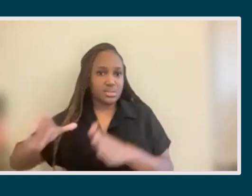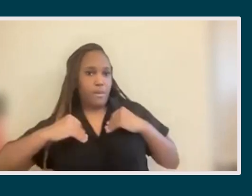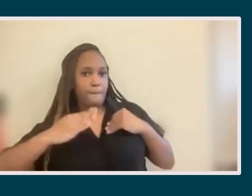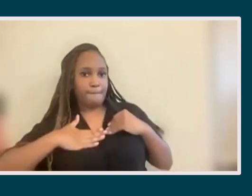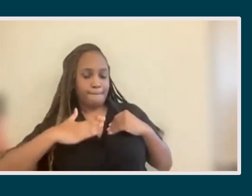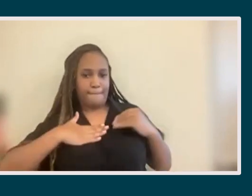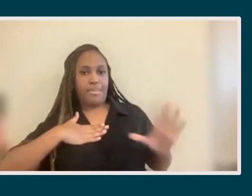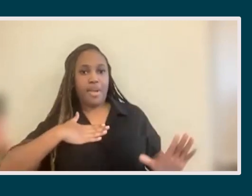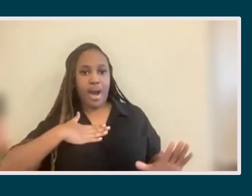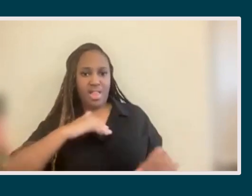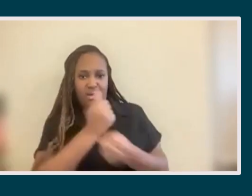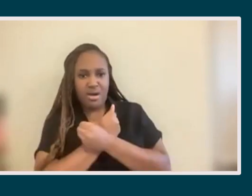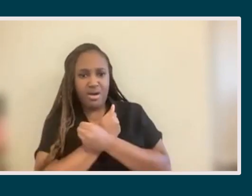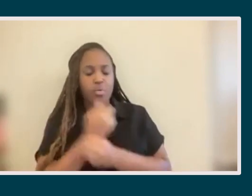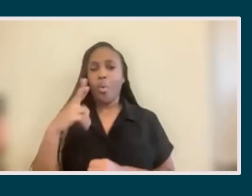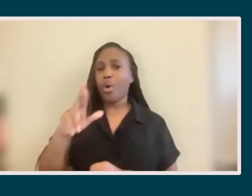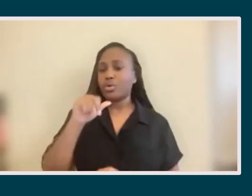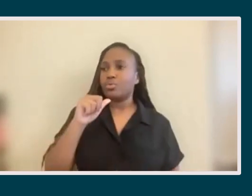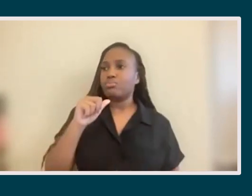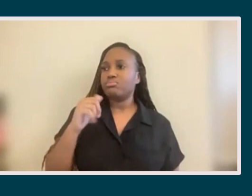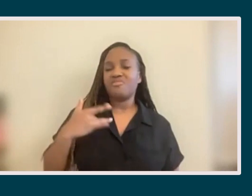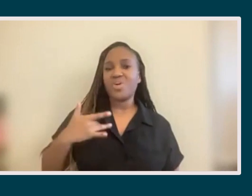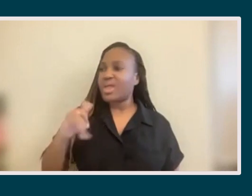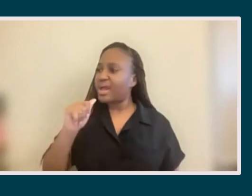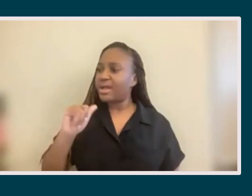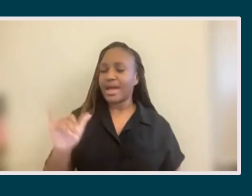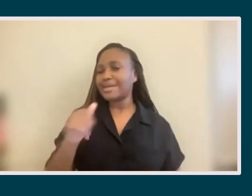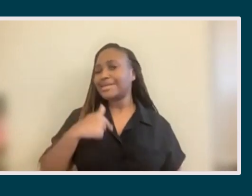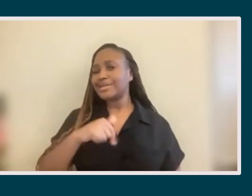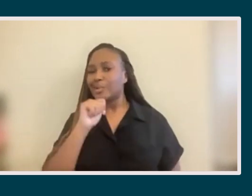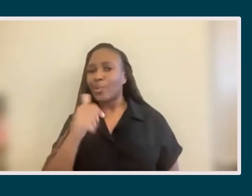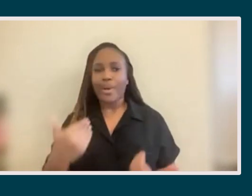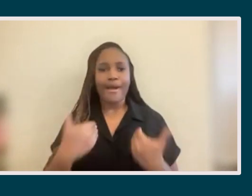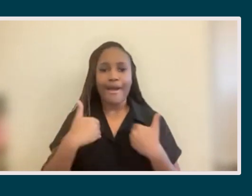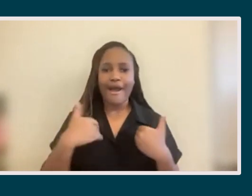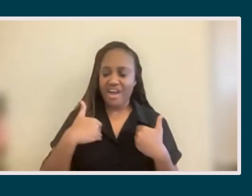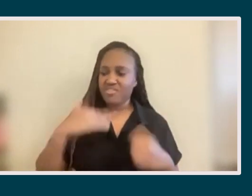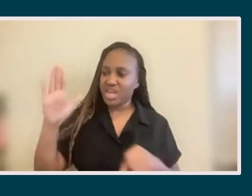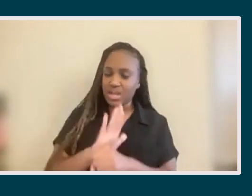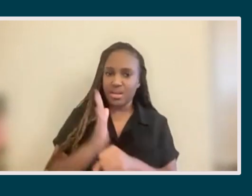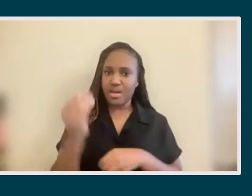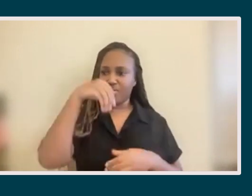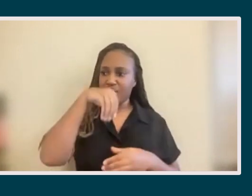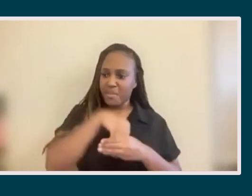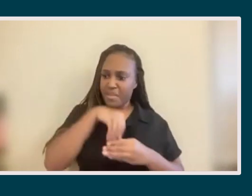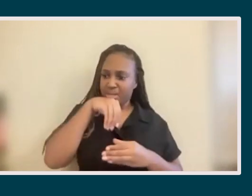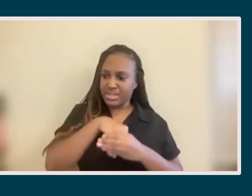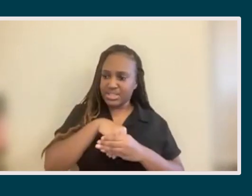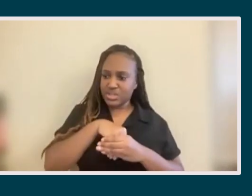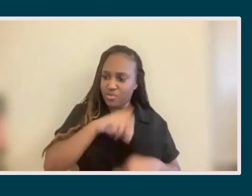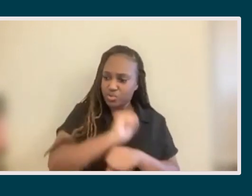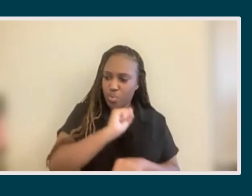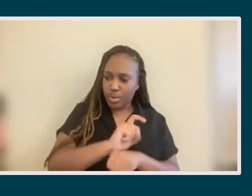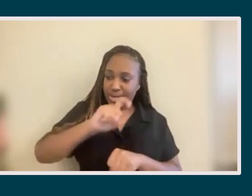not have enough capacity for myself to fill the space that I think this person is meant to do in my workplace? I